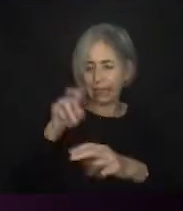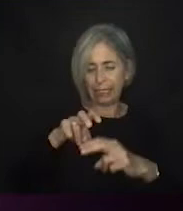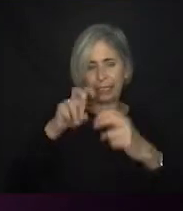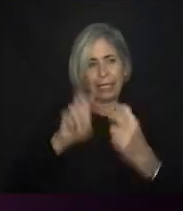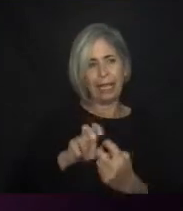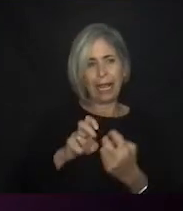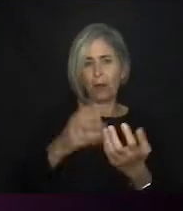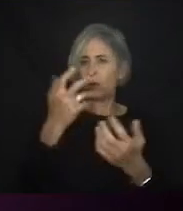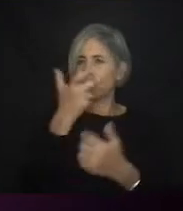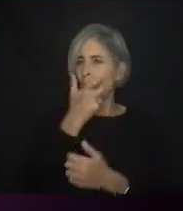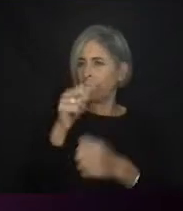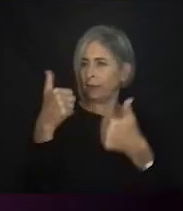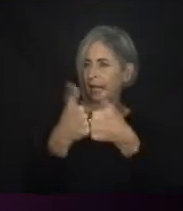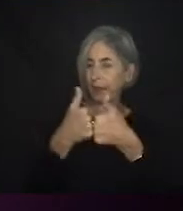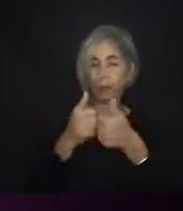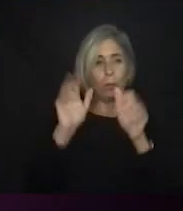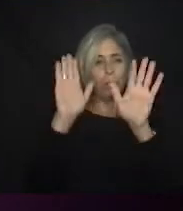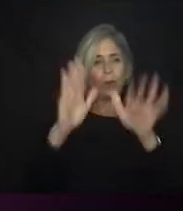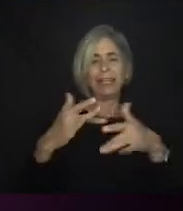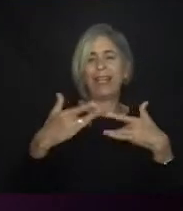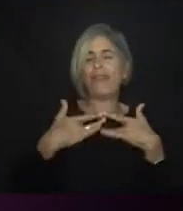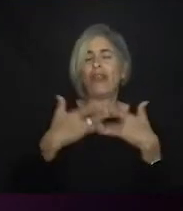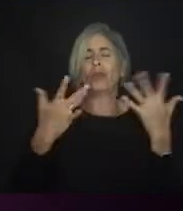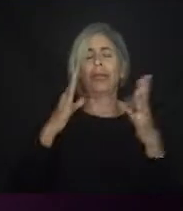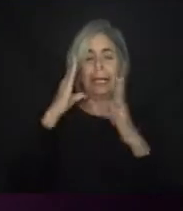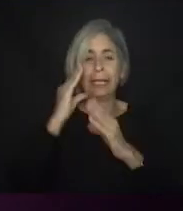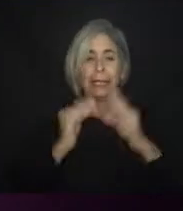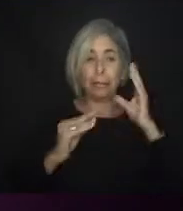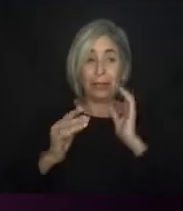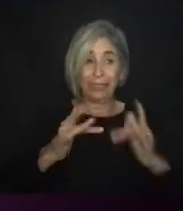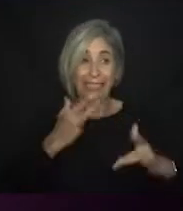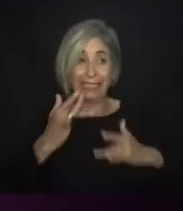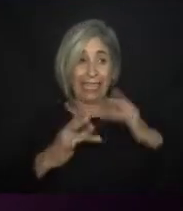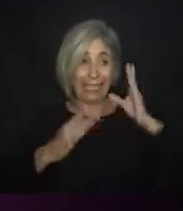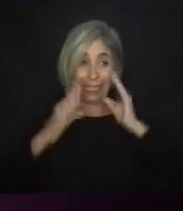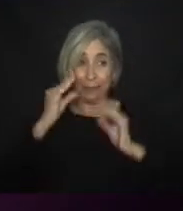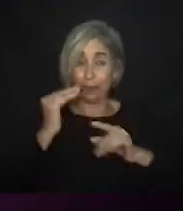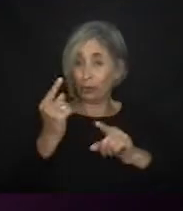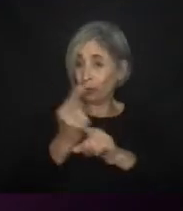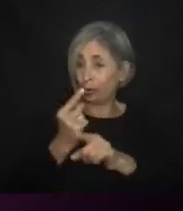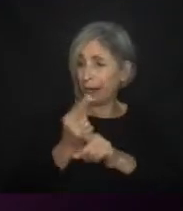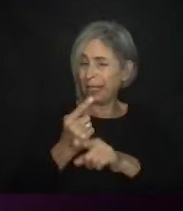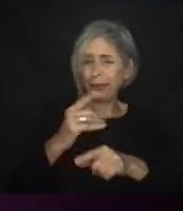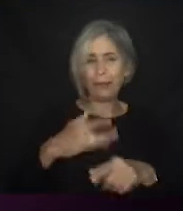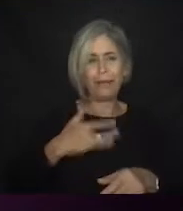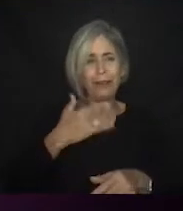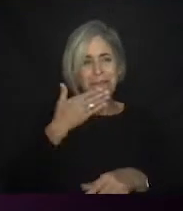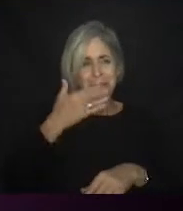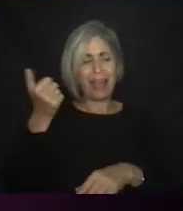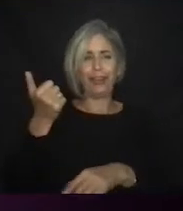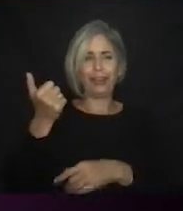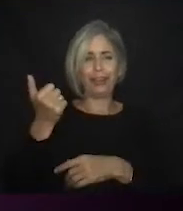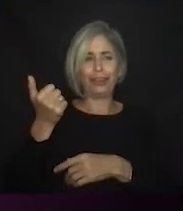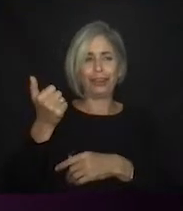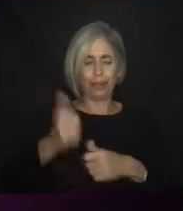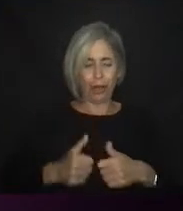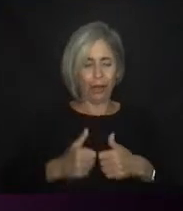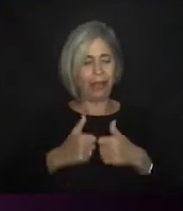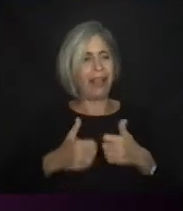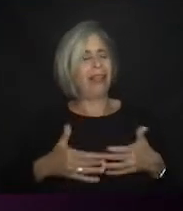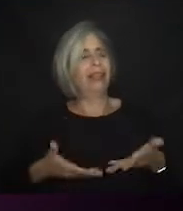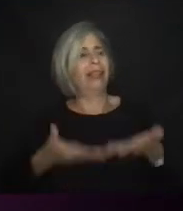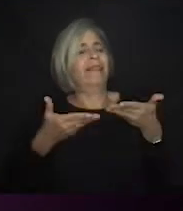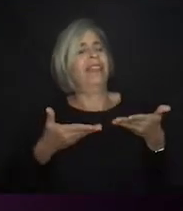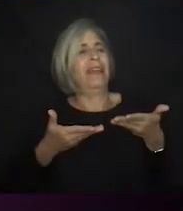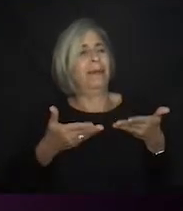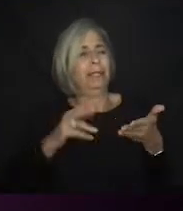game? Wouldn't it be great to give them a thrilling experience, an exciting experience, one that makes them feel better, the one that lifts their moods,